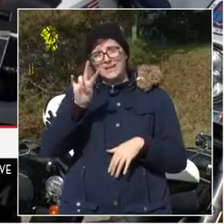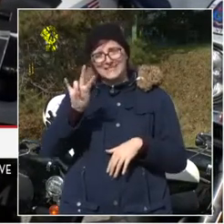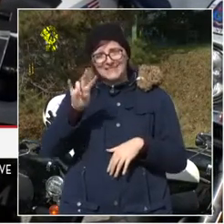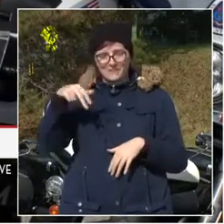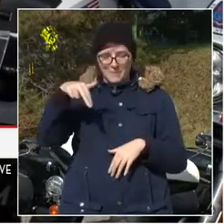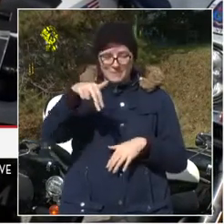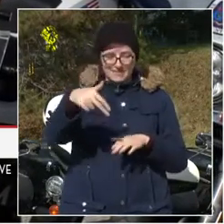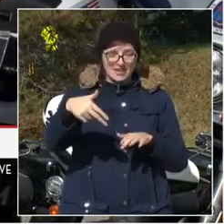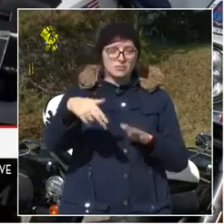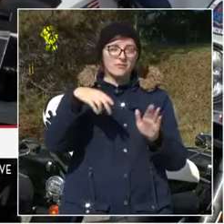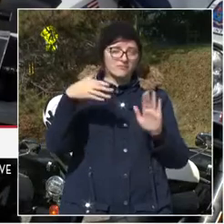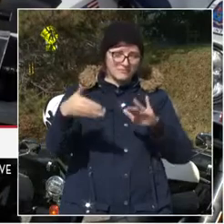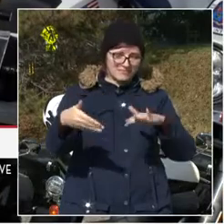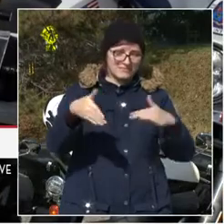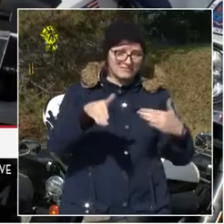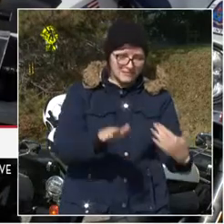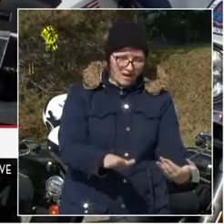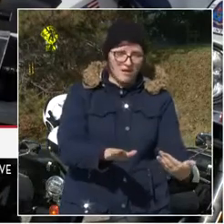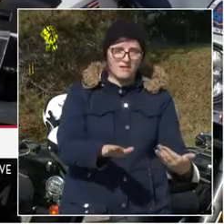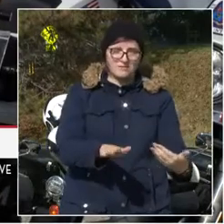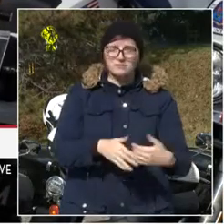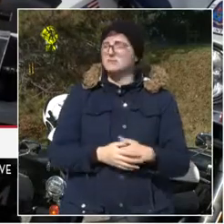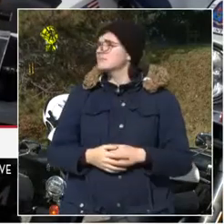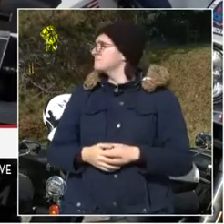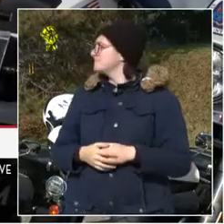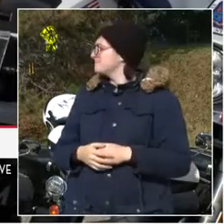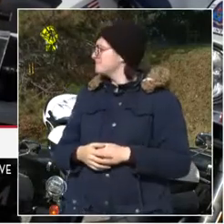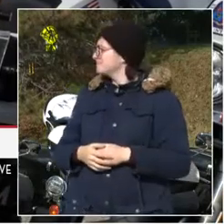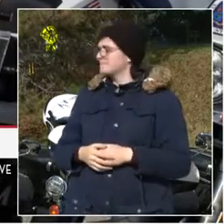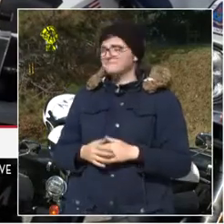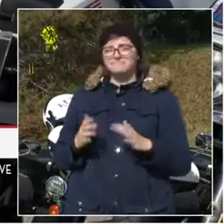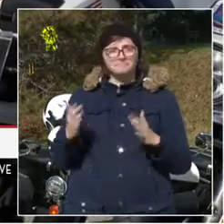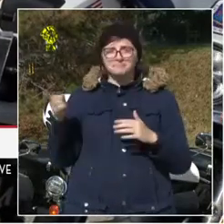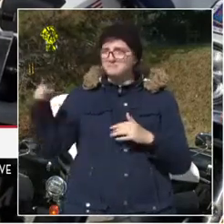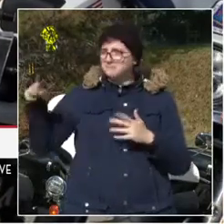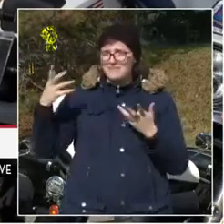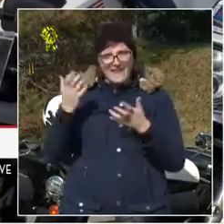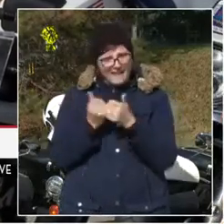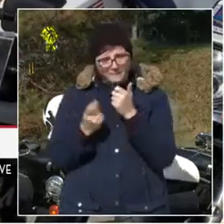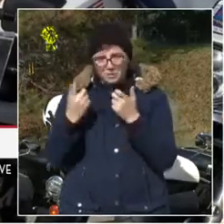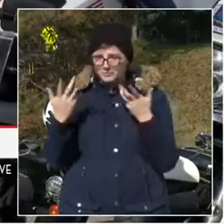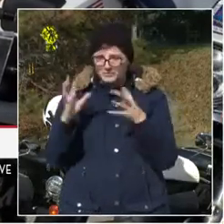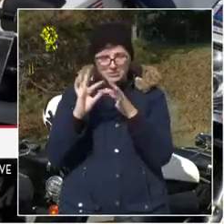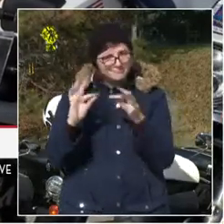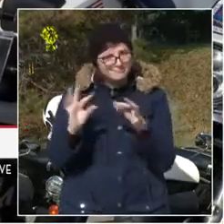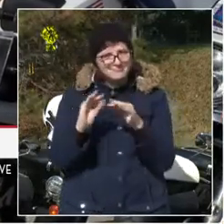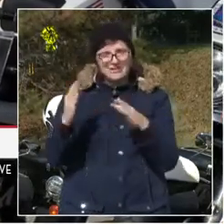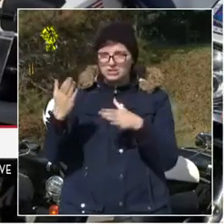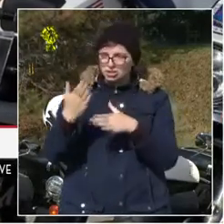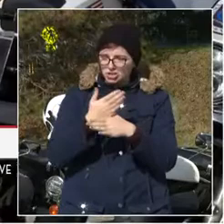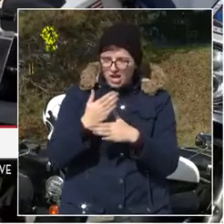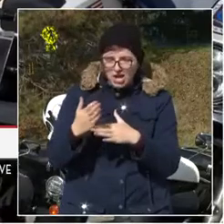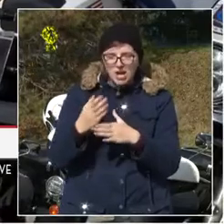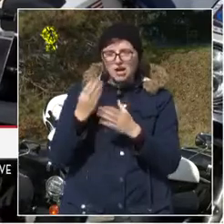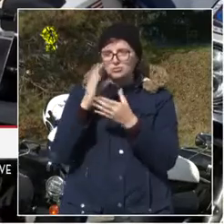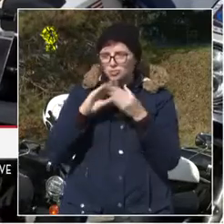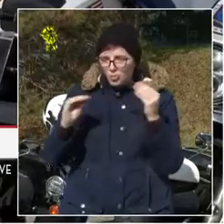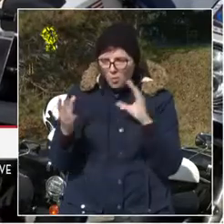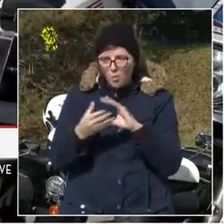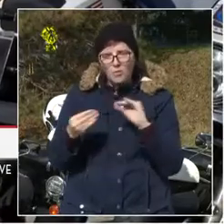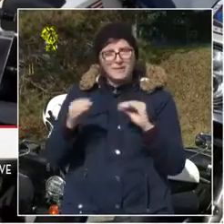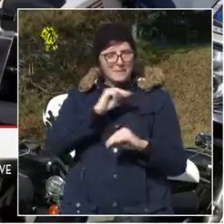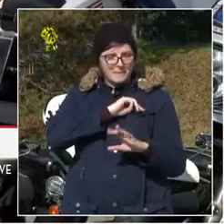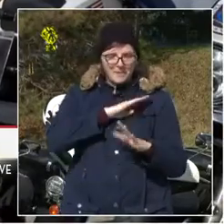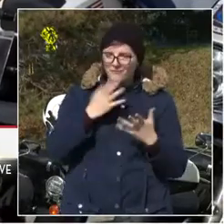pedestrian fatalities. But as my colleagues have said, and as Ms. Harris has so eloquently shared, as well as the mayor, these